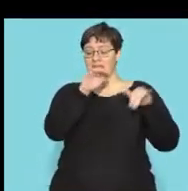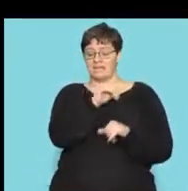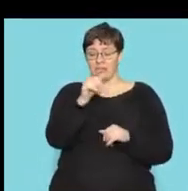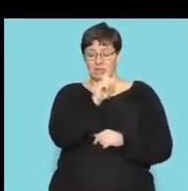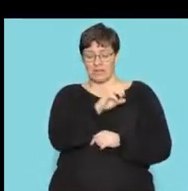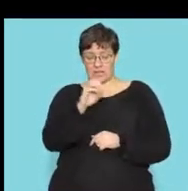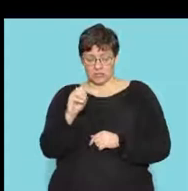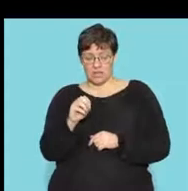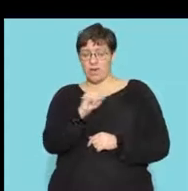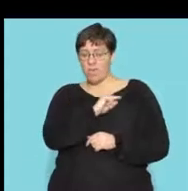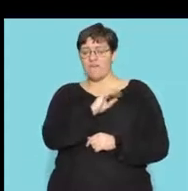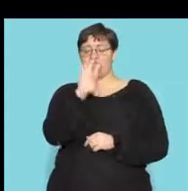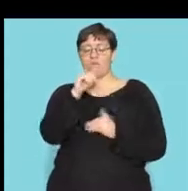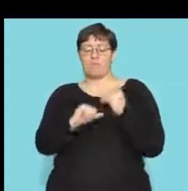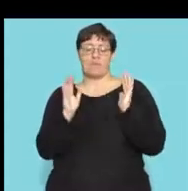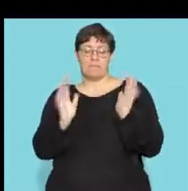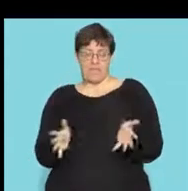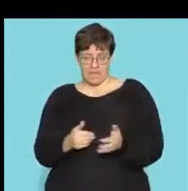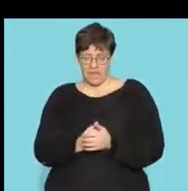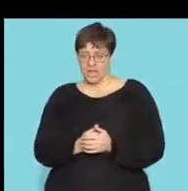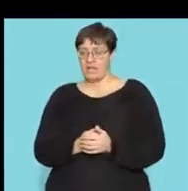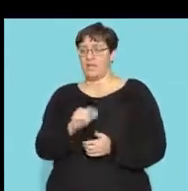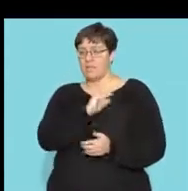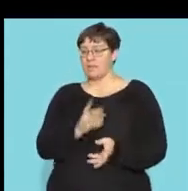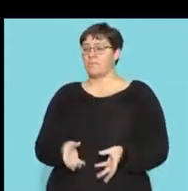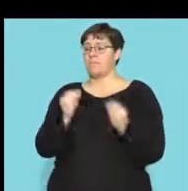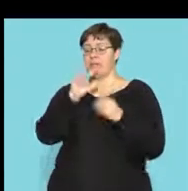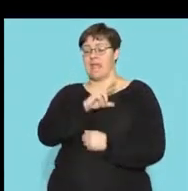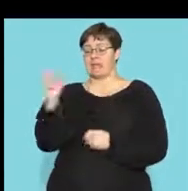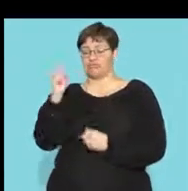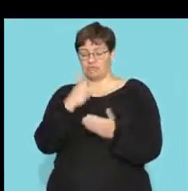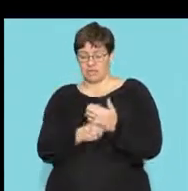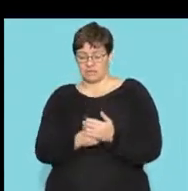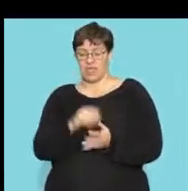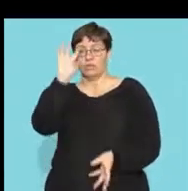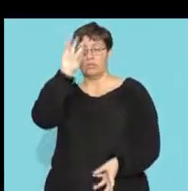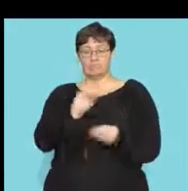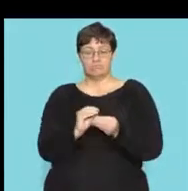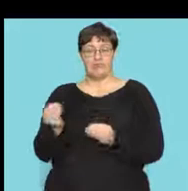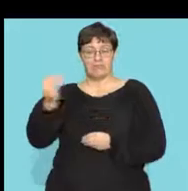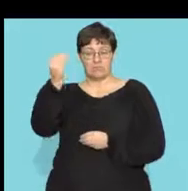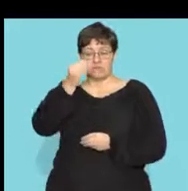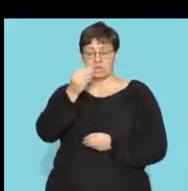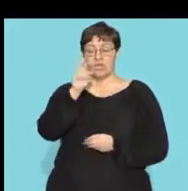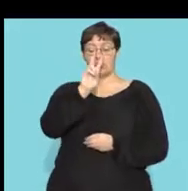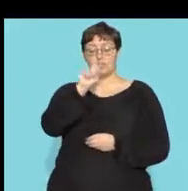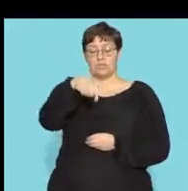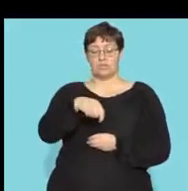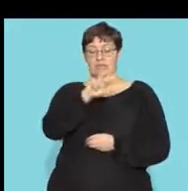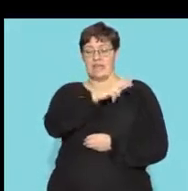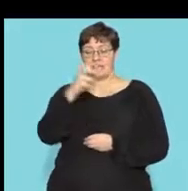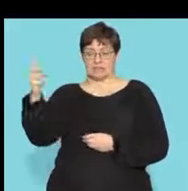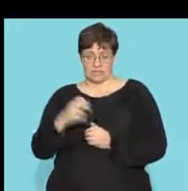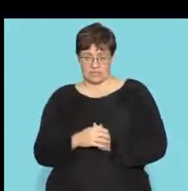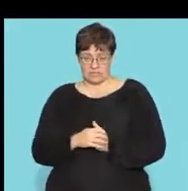it was only for 4 months, to give me a total of 800 Rand. So your total interest should be 2,800. Watch what you do